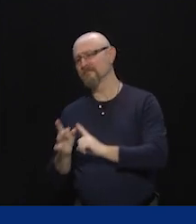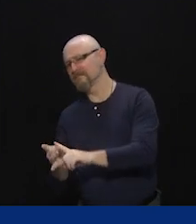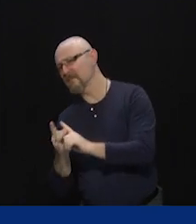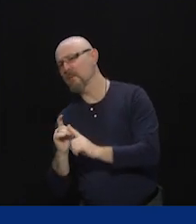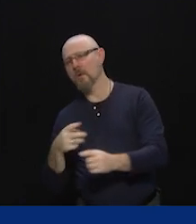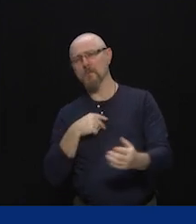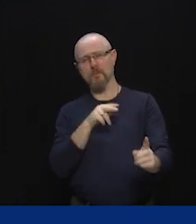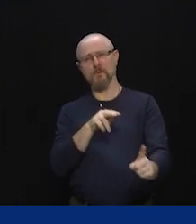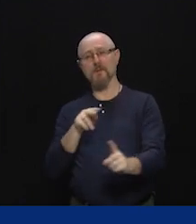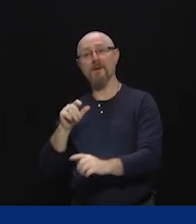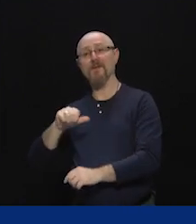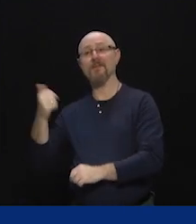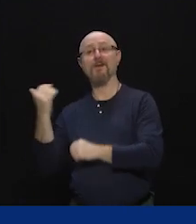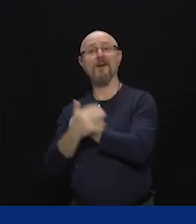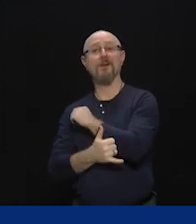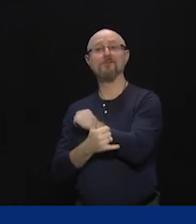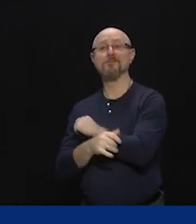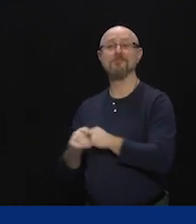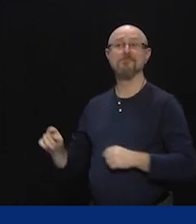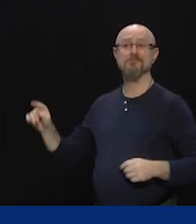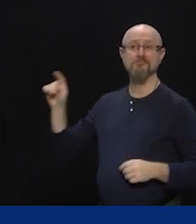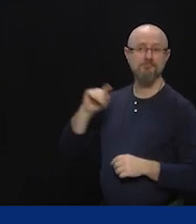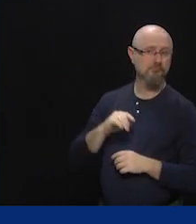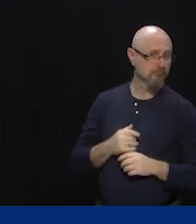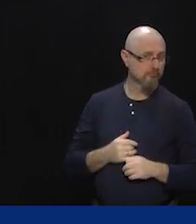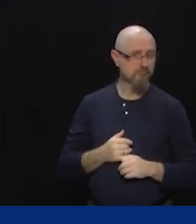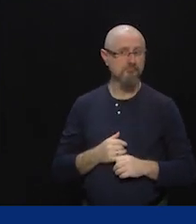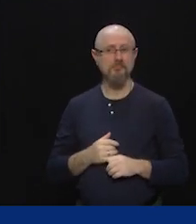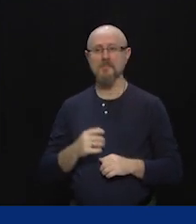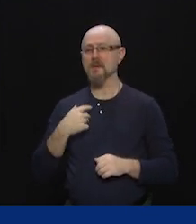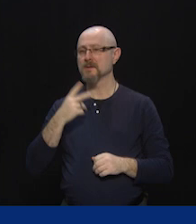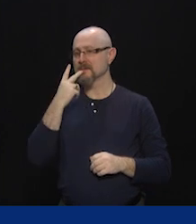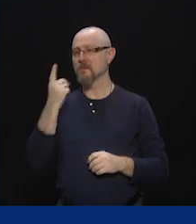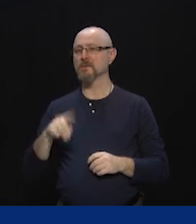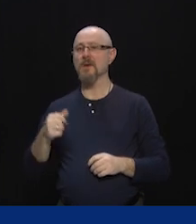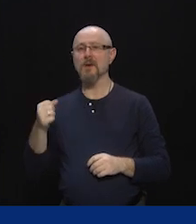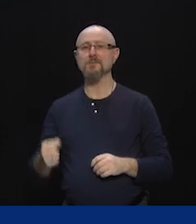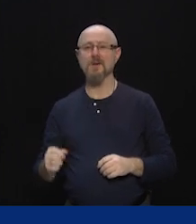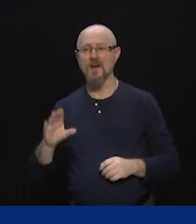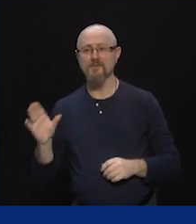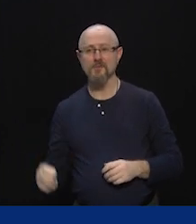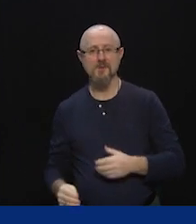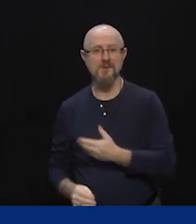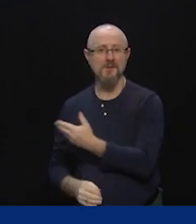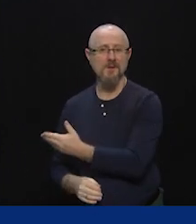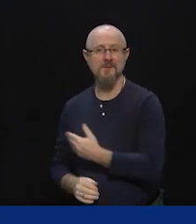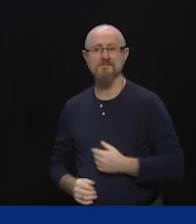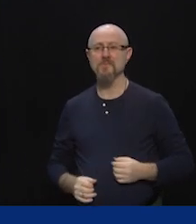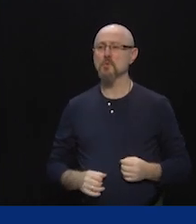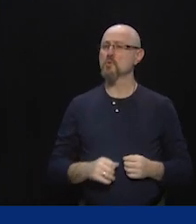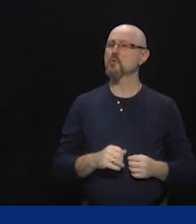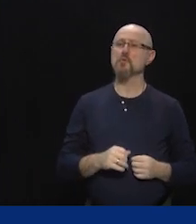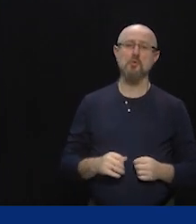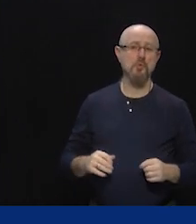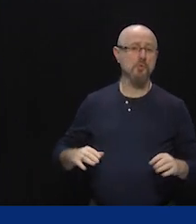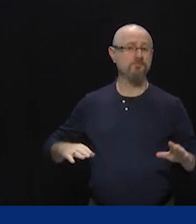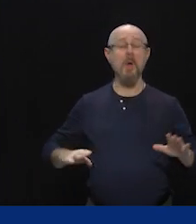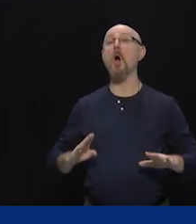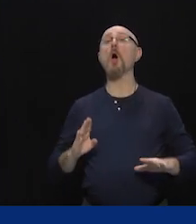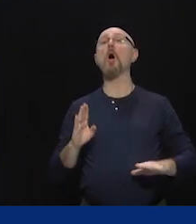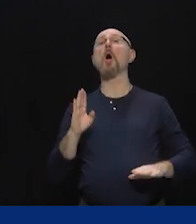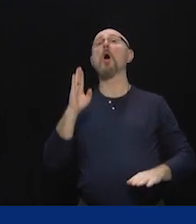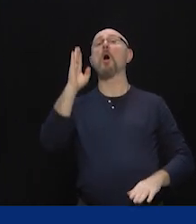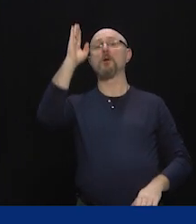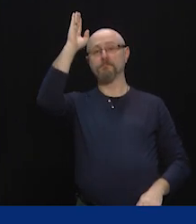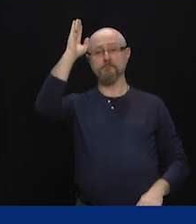other countries, and don't have a lot of examples, but starting with South Africa, it was a vertical jump upward and an almost